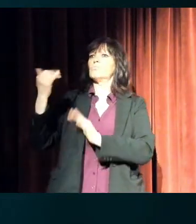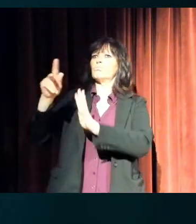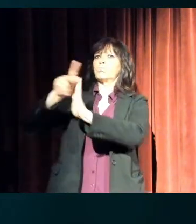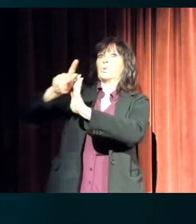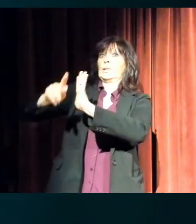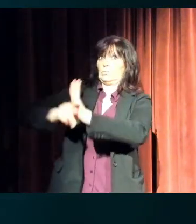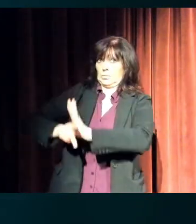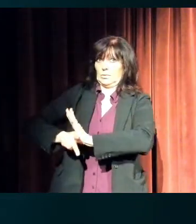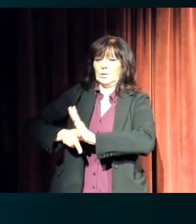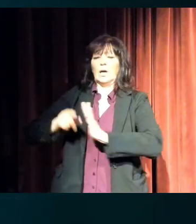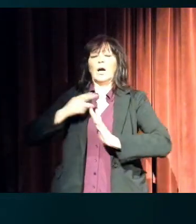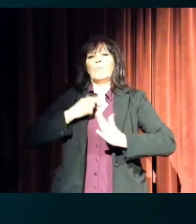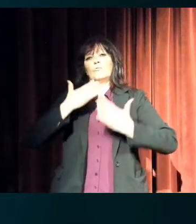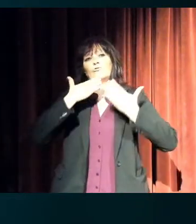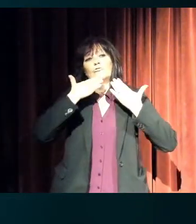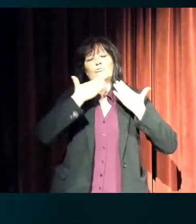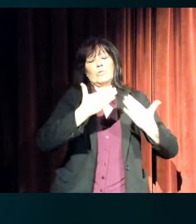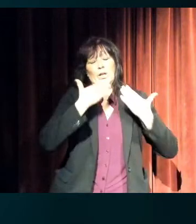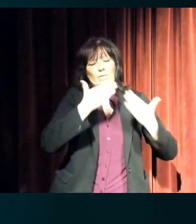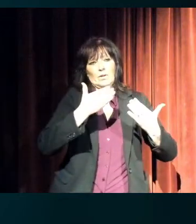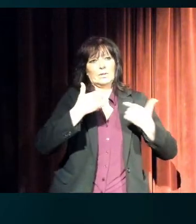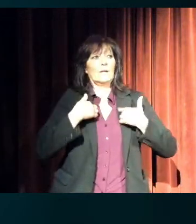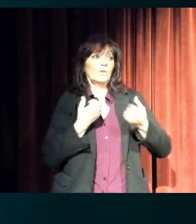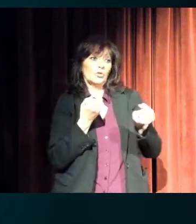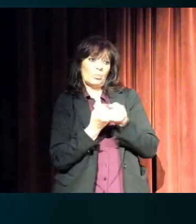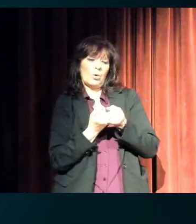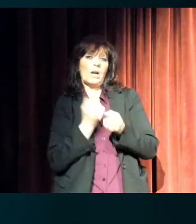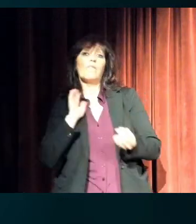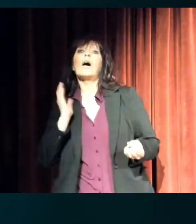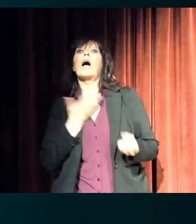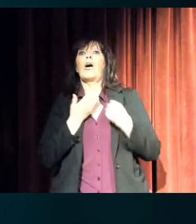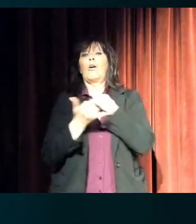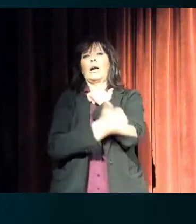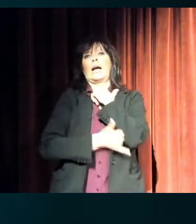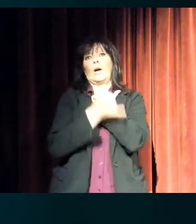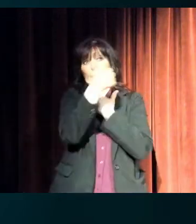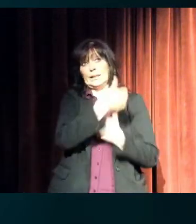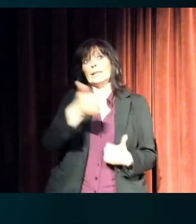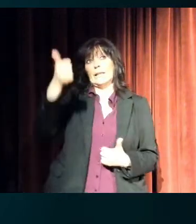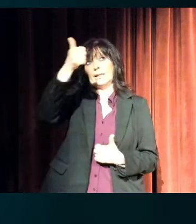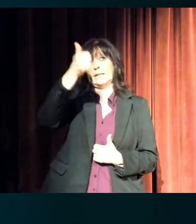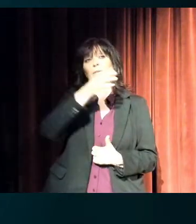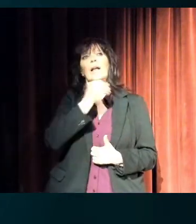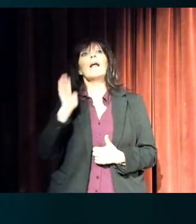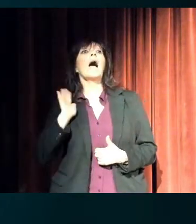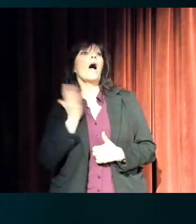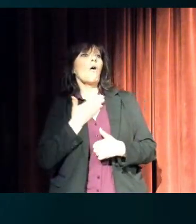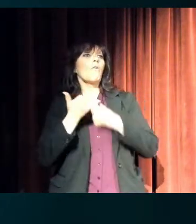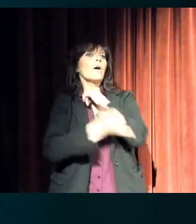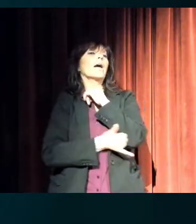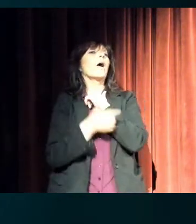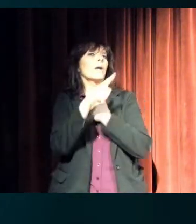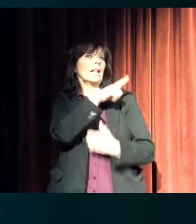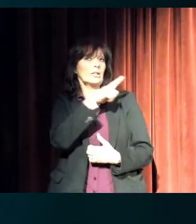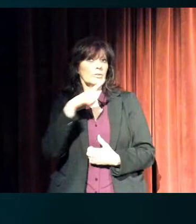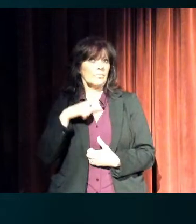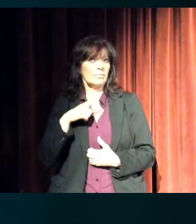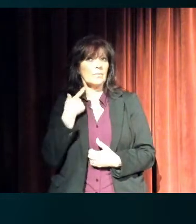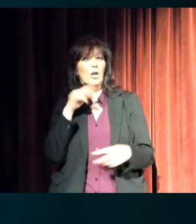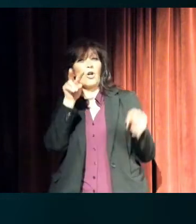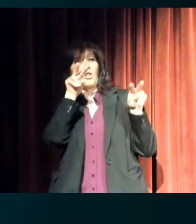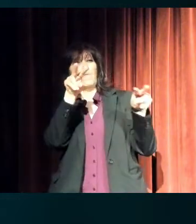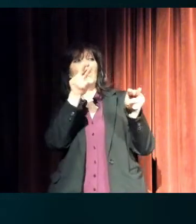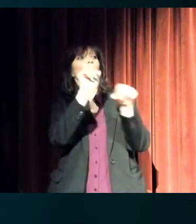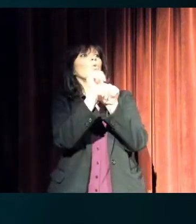uphold, I'm grateful to have the support of our county executive and our county legislature. And I look forward to